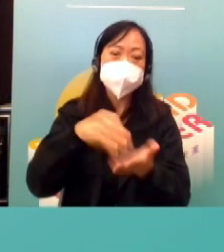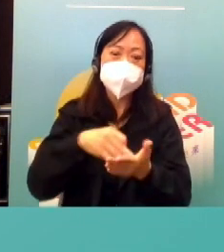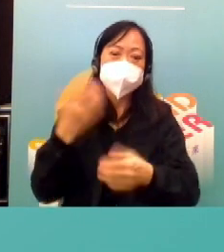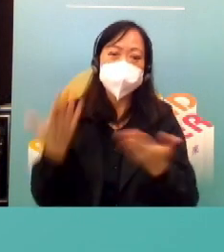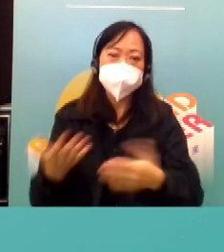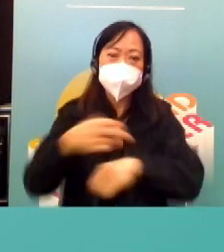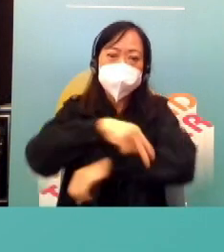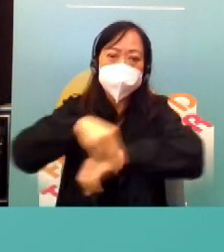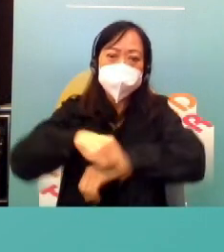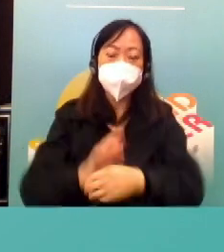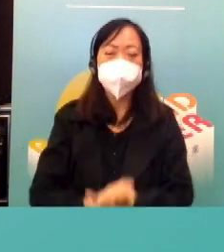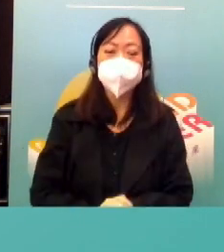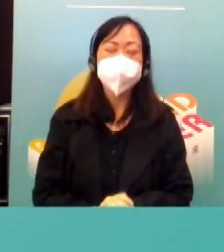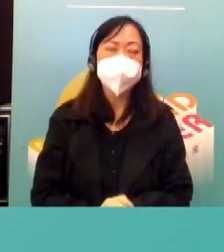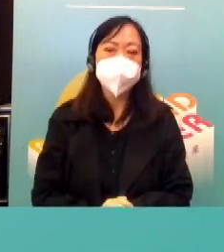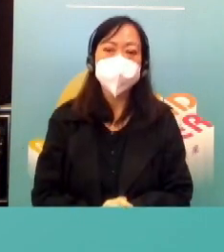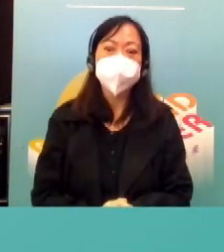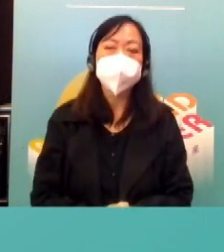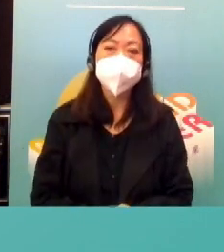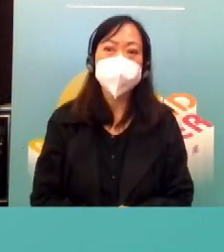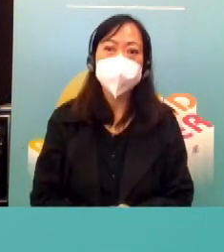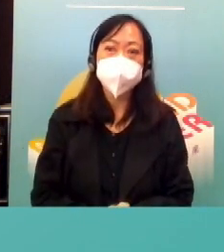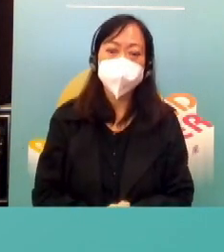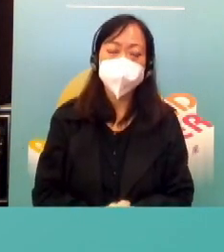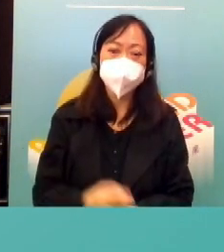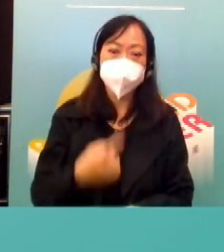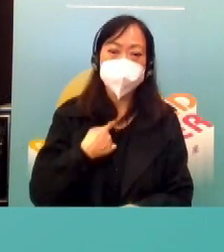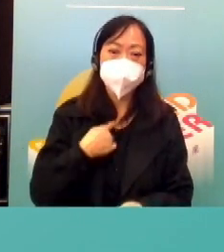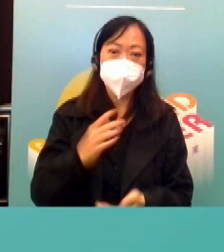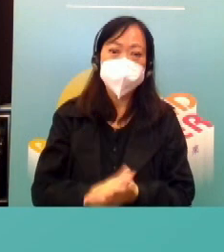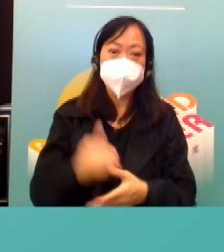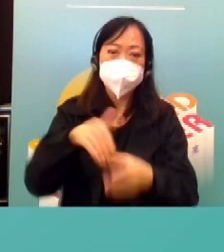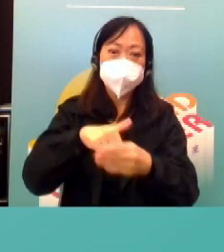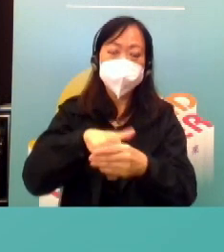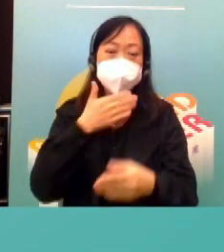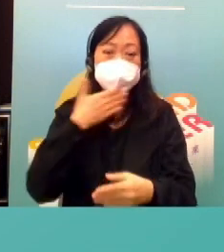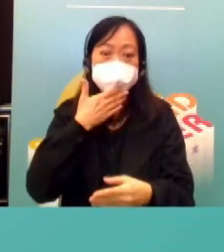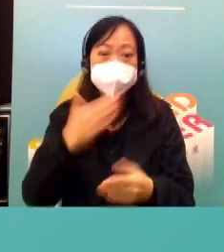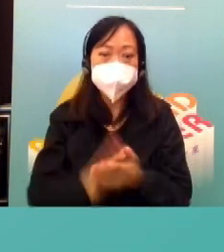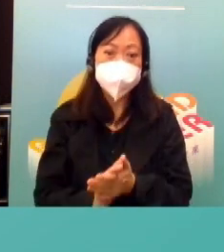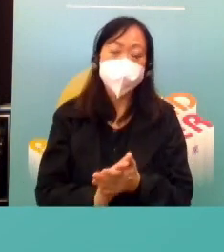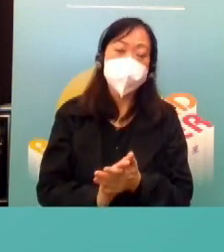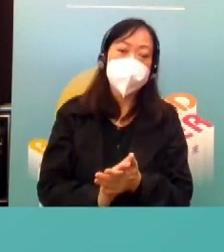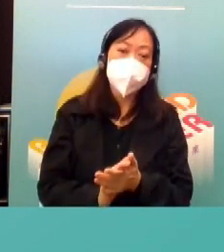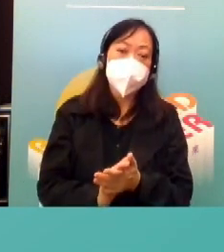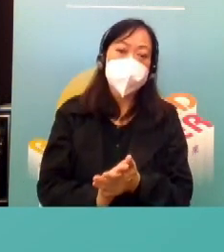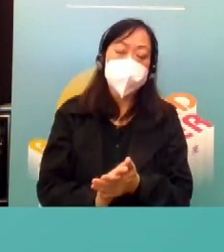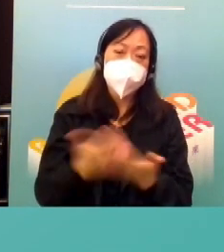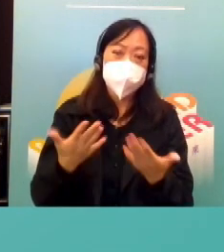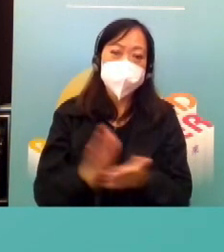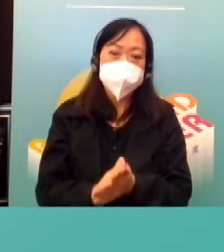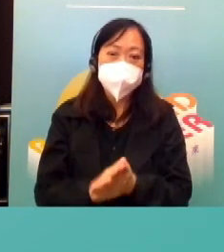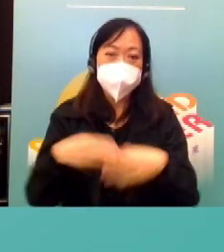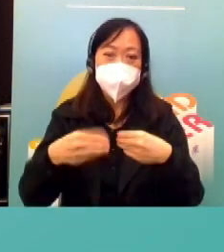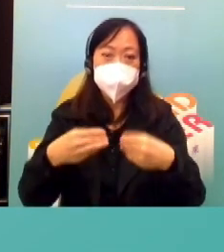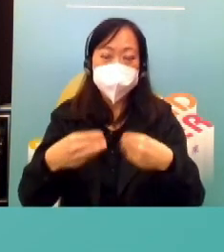We need to invest in the young. That's why one of our education program is called KT,